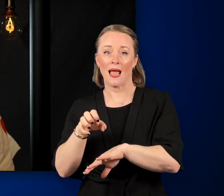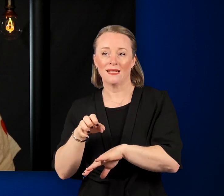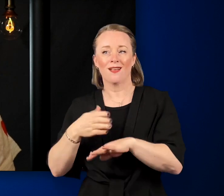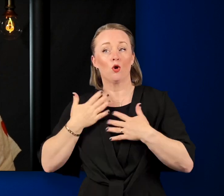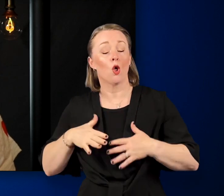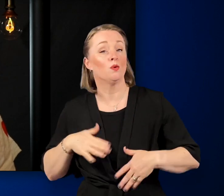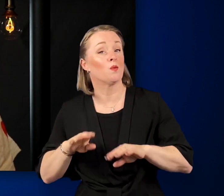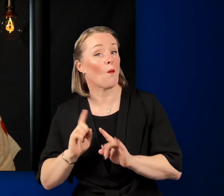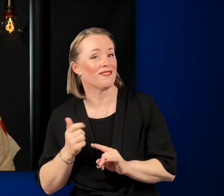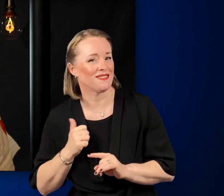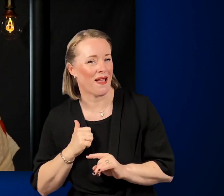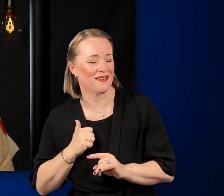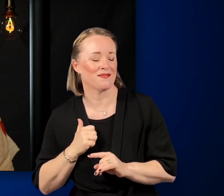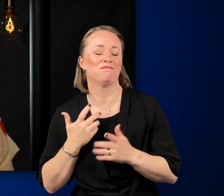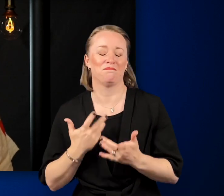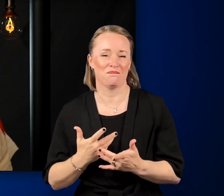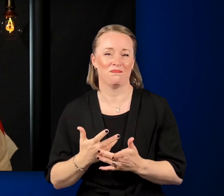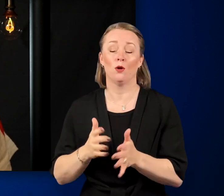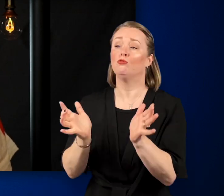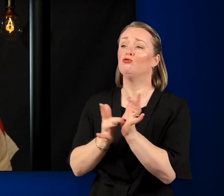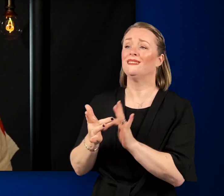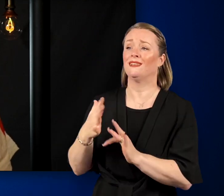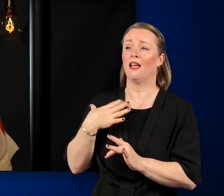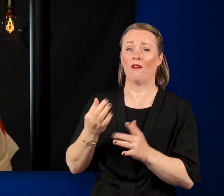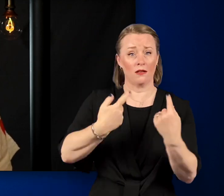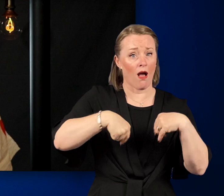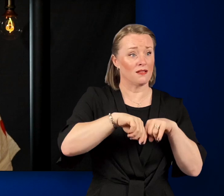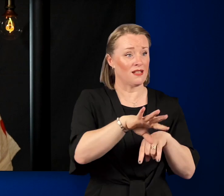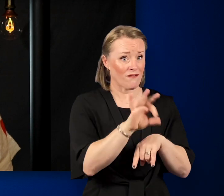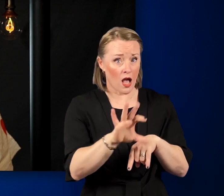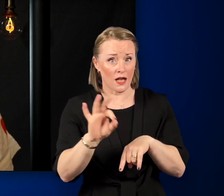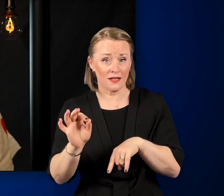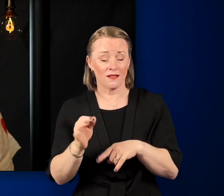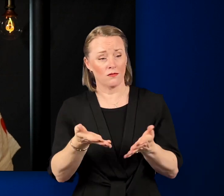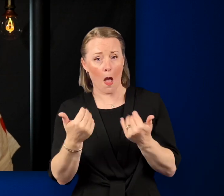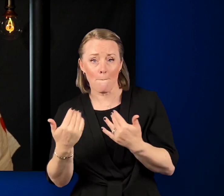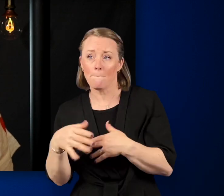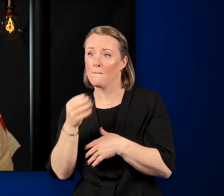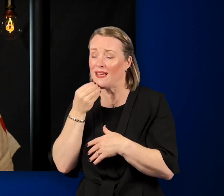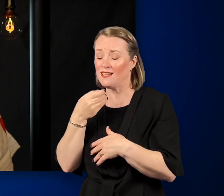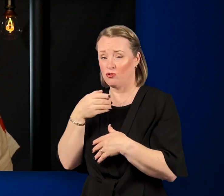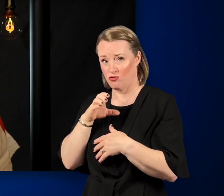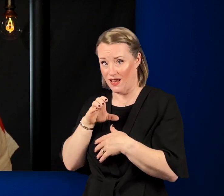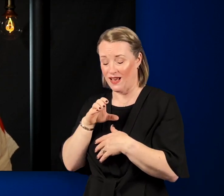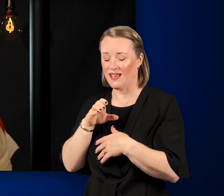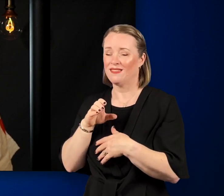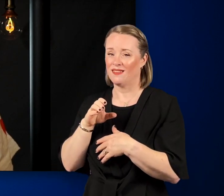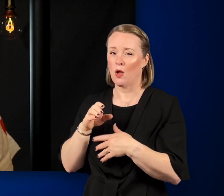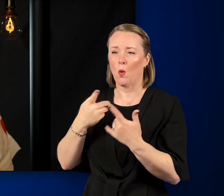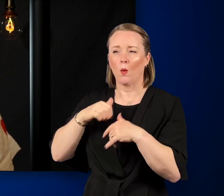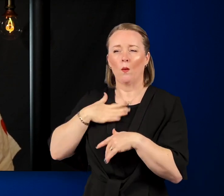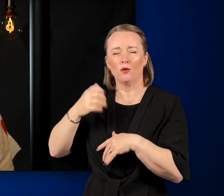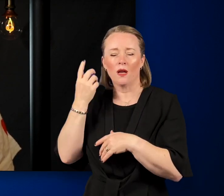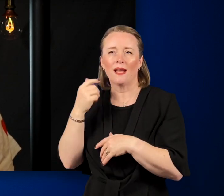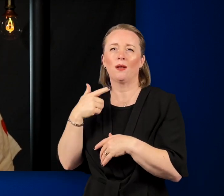When Jesus gives us the invitation to come, to eat and to drink, he makes no secret of the fact